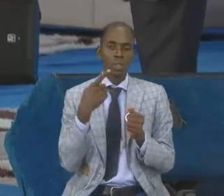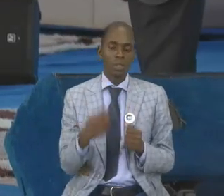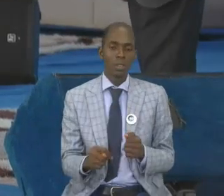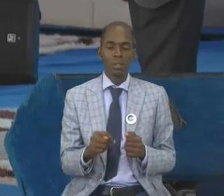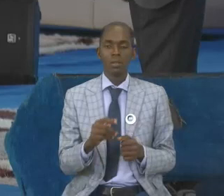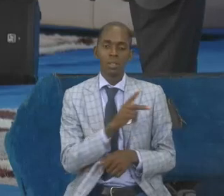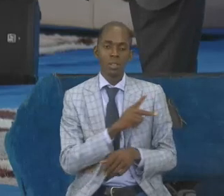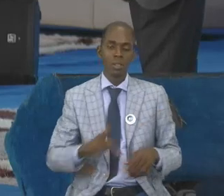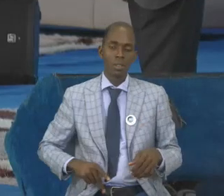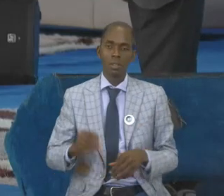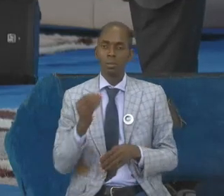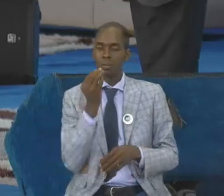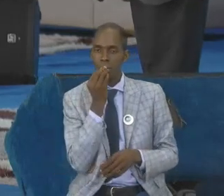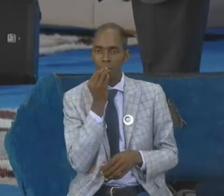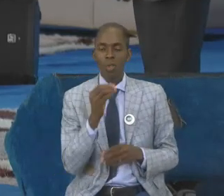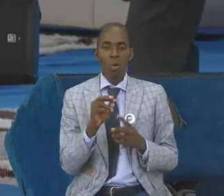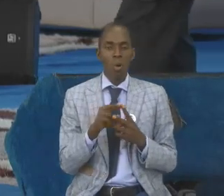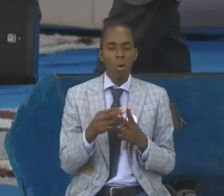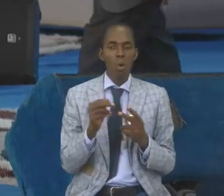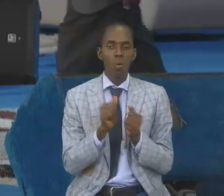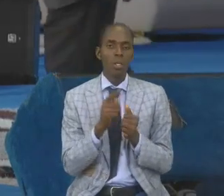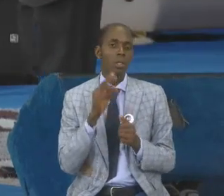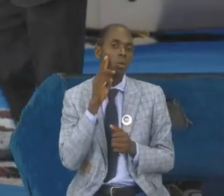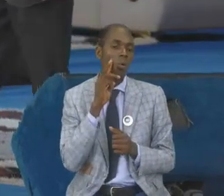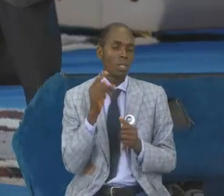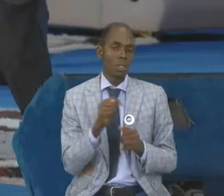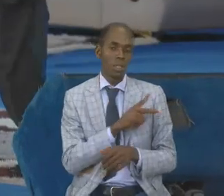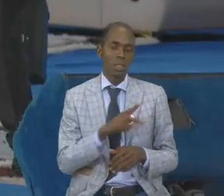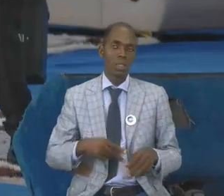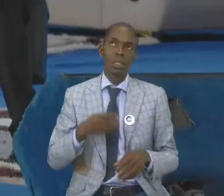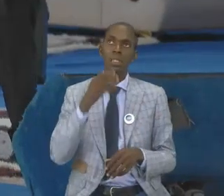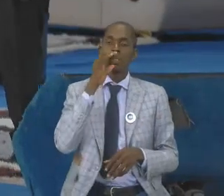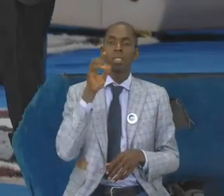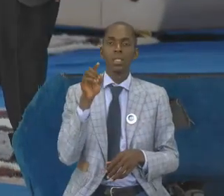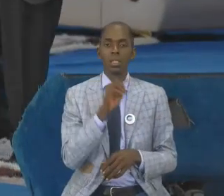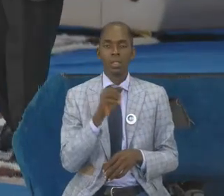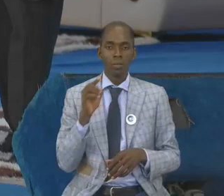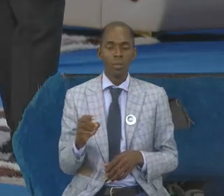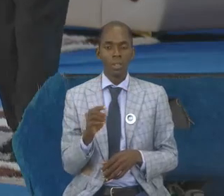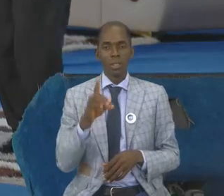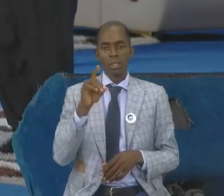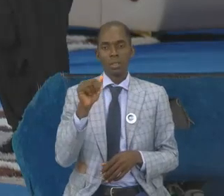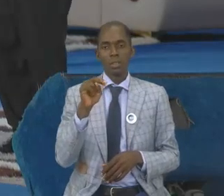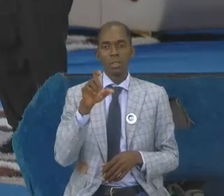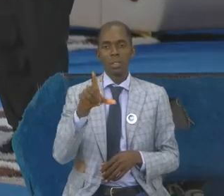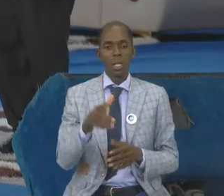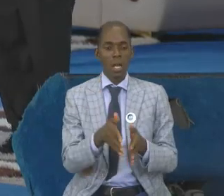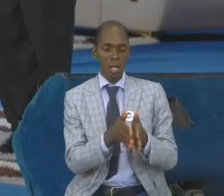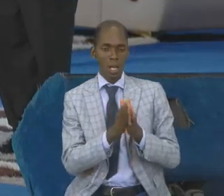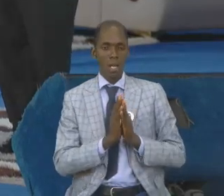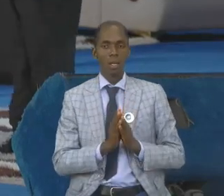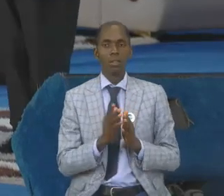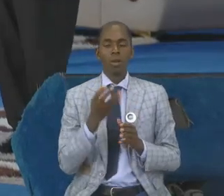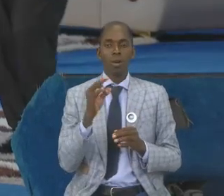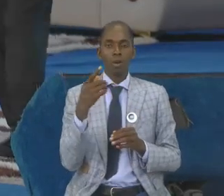meat, nor with the wine which he drank. Therefore, he requested of the